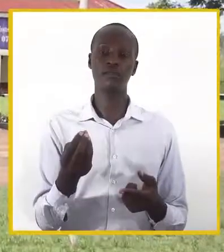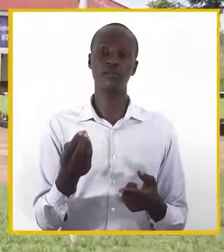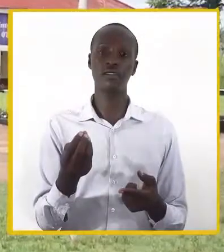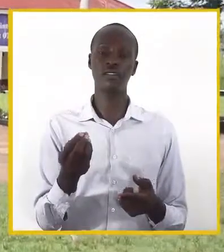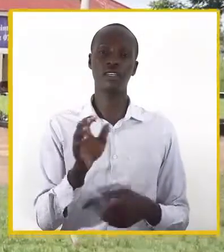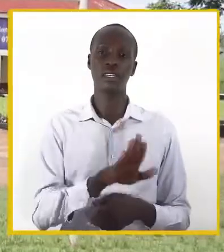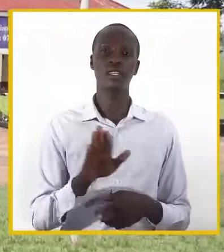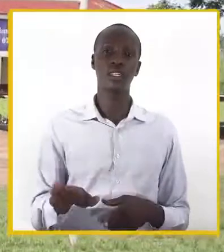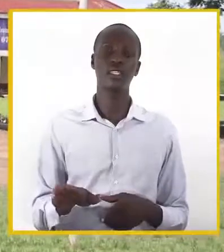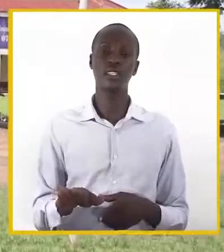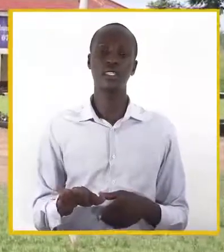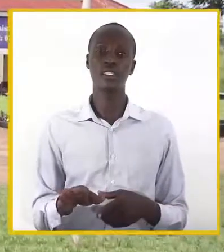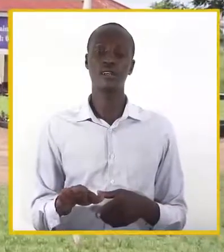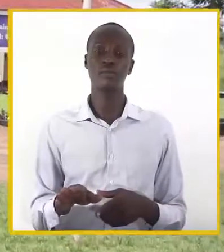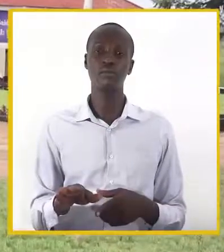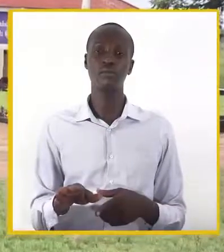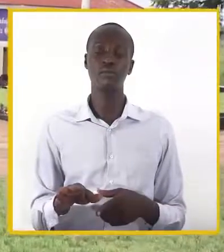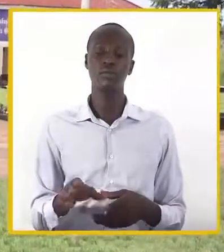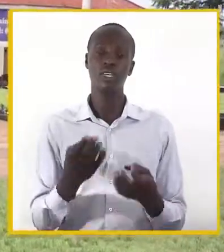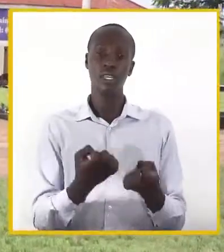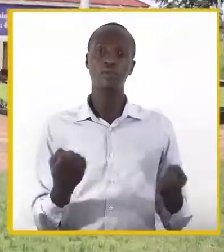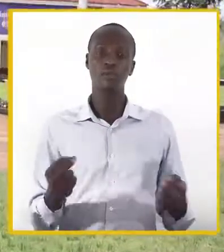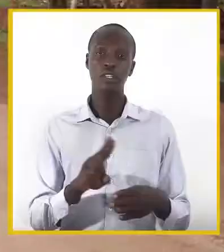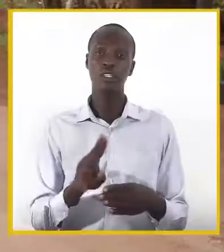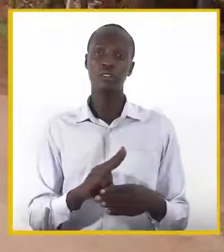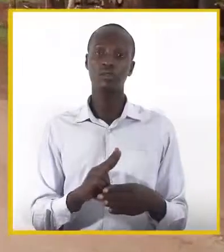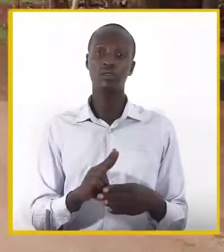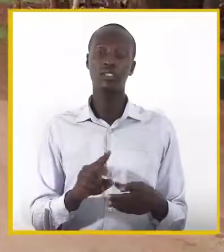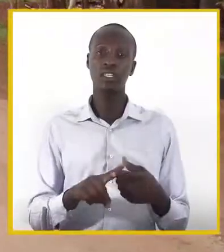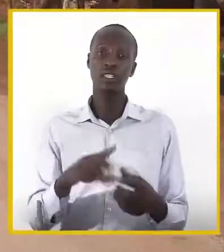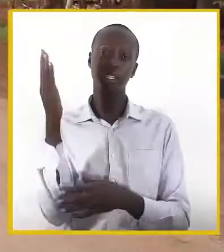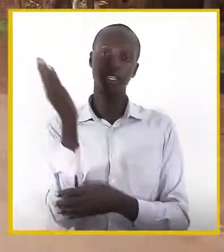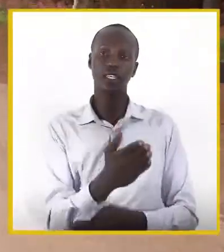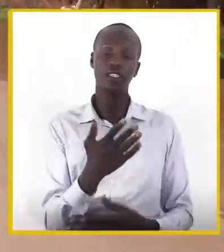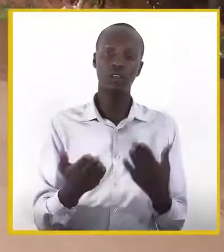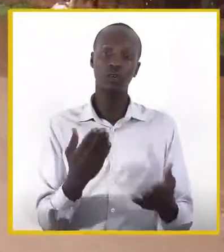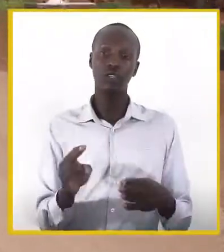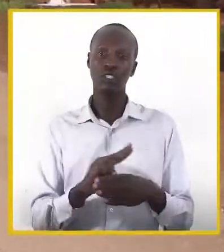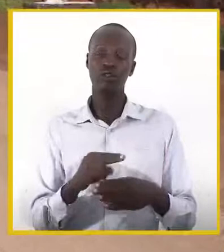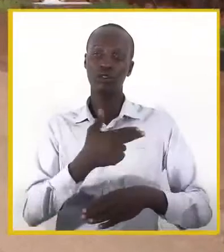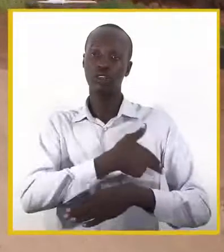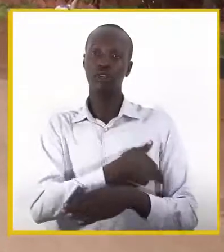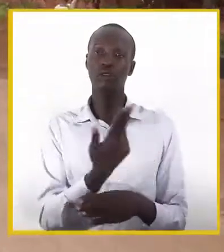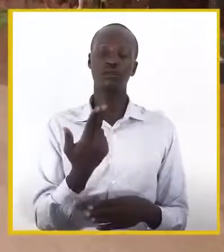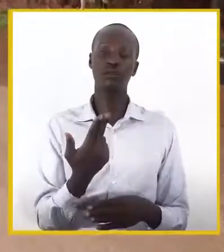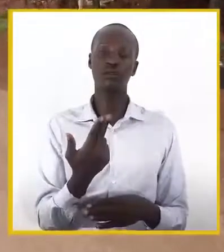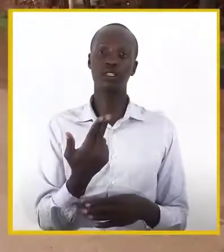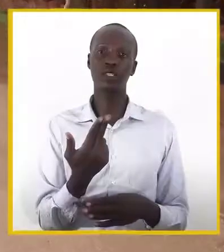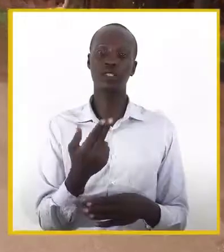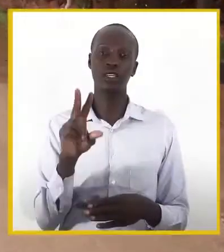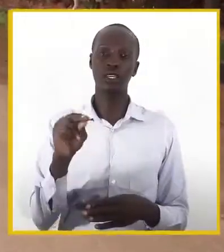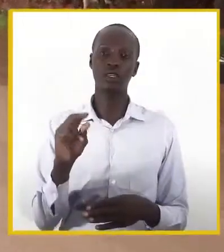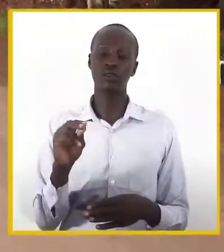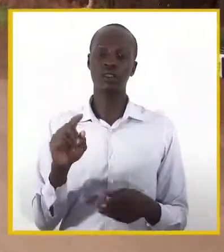recovered some logs, an axe which they used to rob the gold